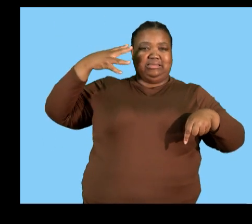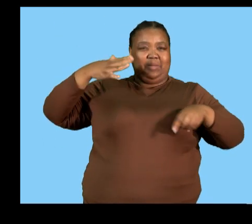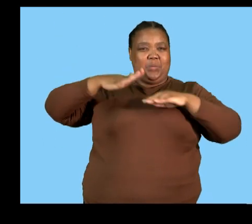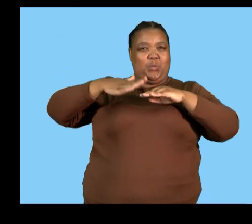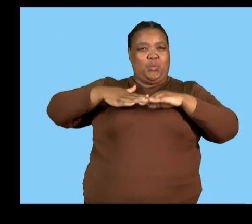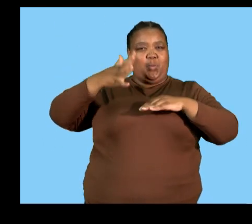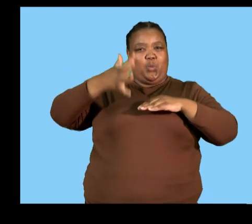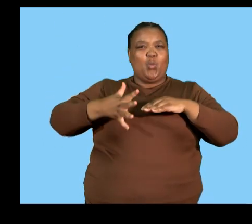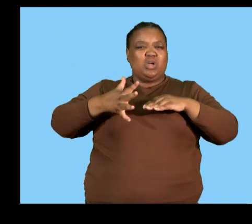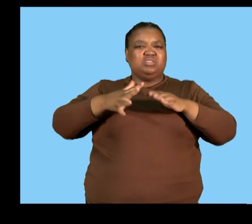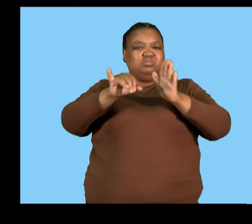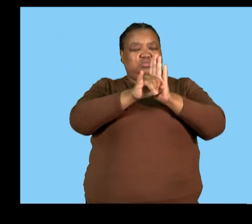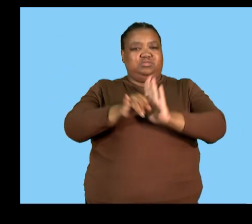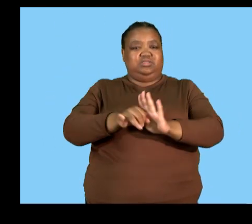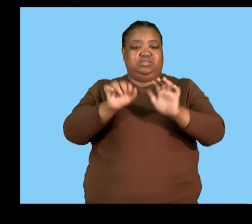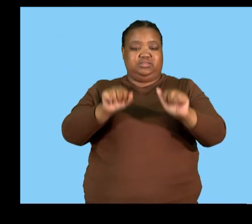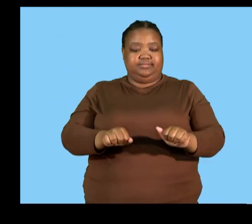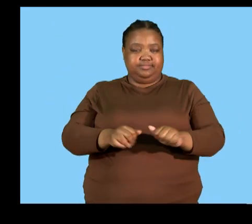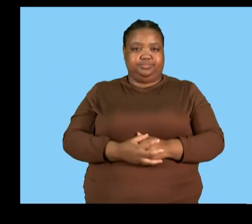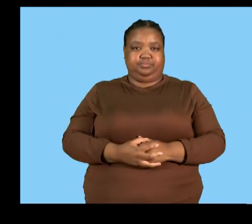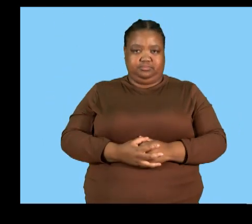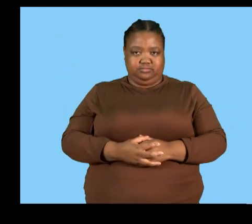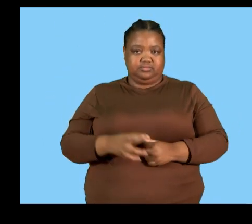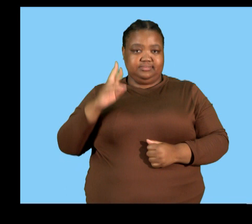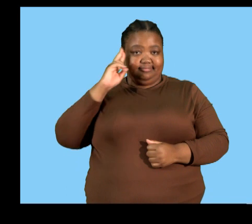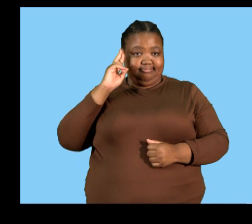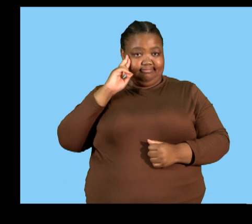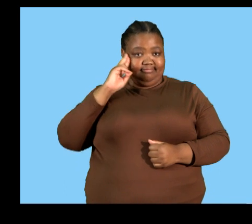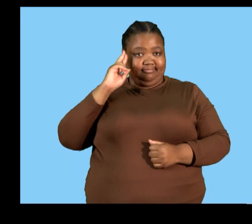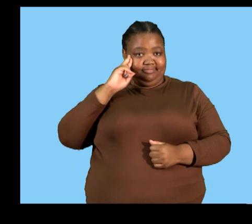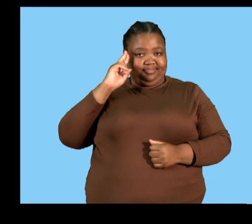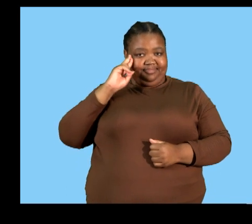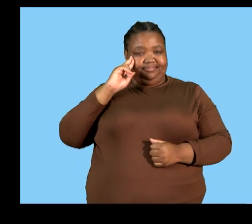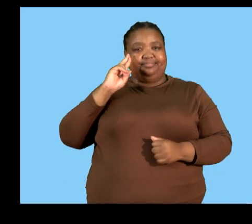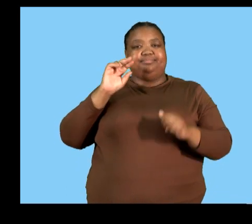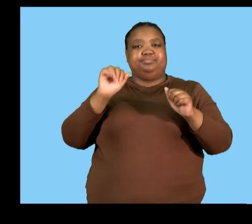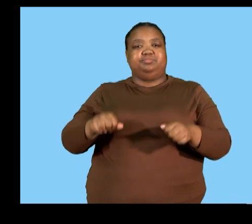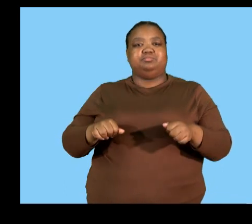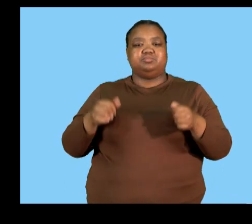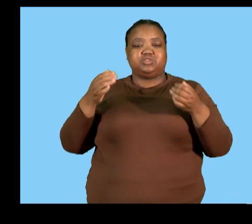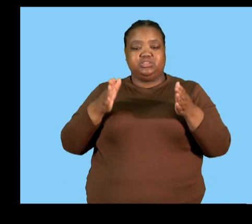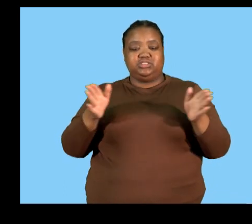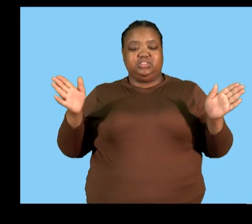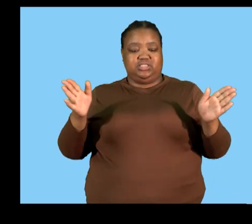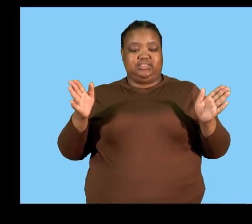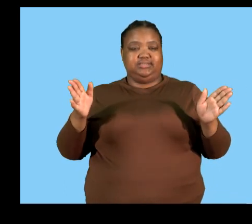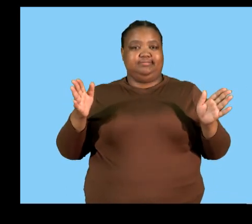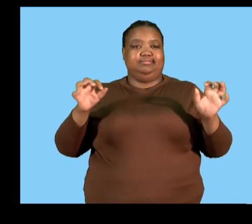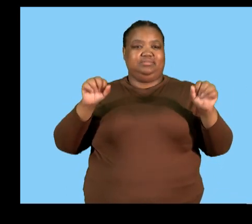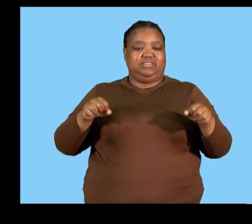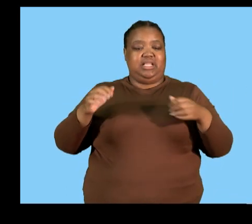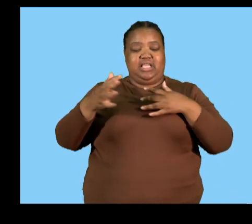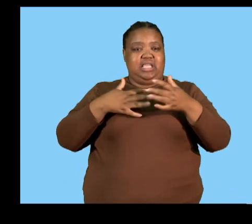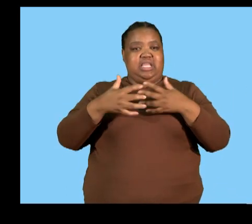remember the general direction. If it's not given to you, you can know that this will be the general direction of